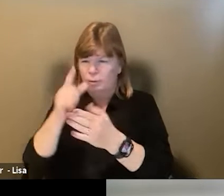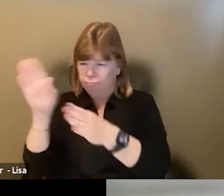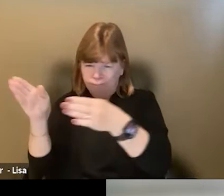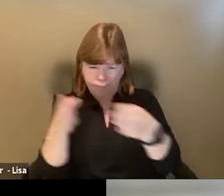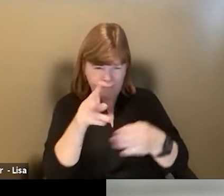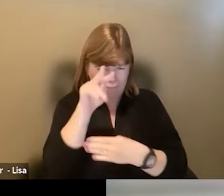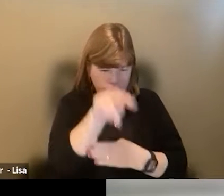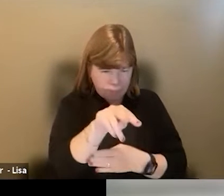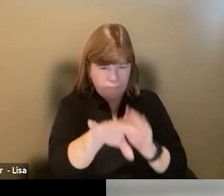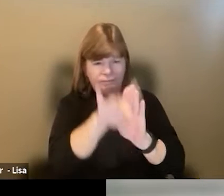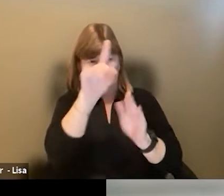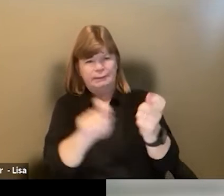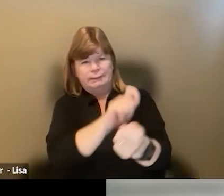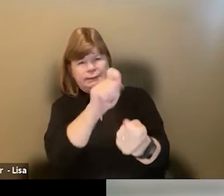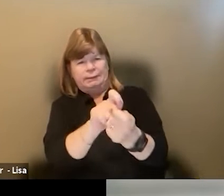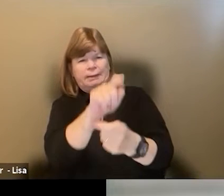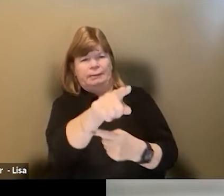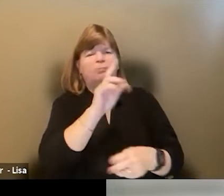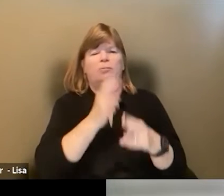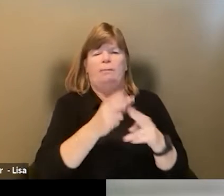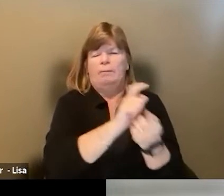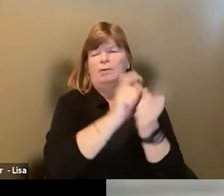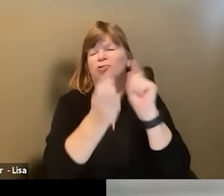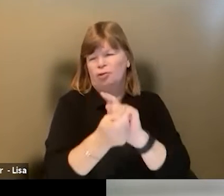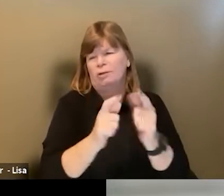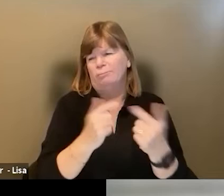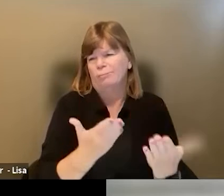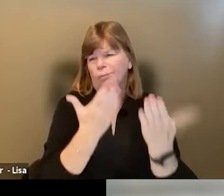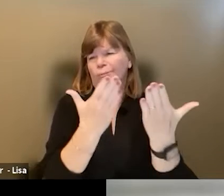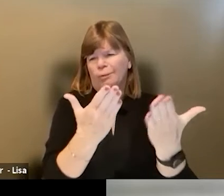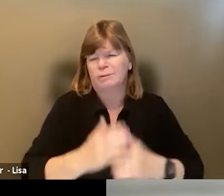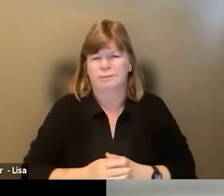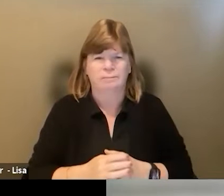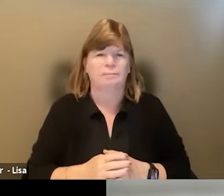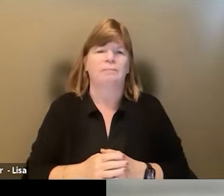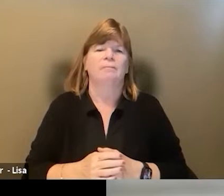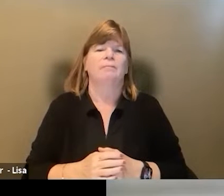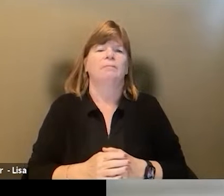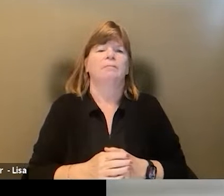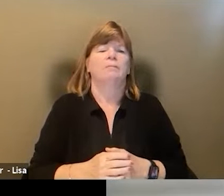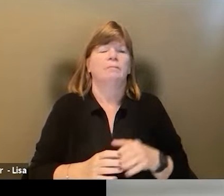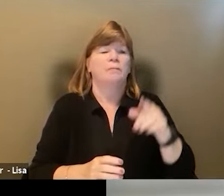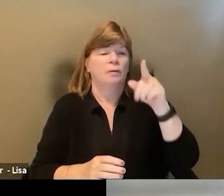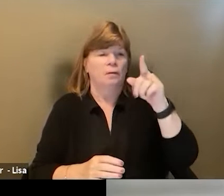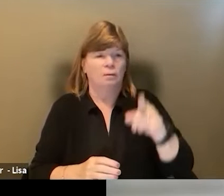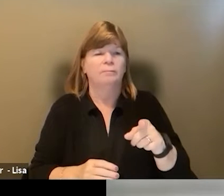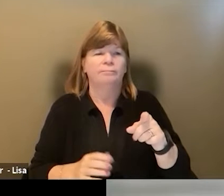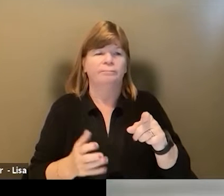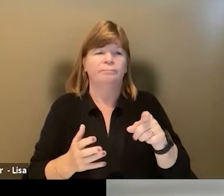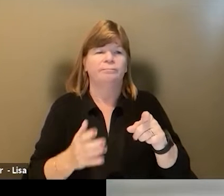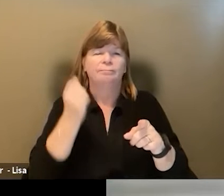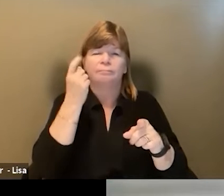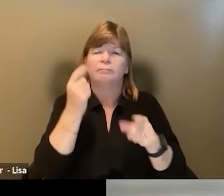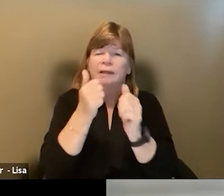where to find elements of change that we are proposing within each of the waiver documents.